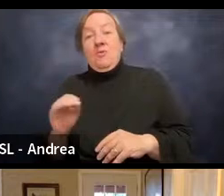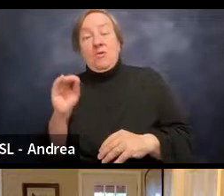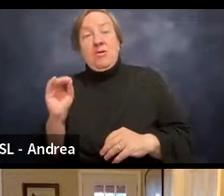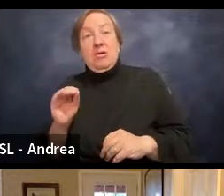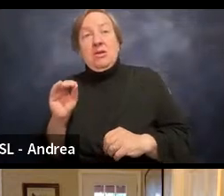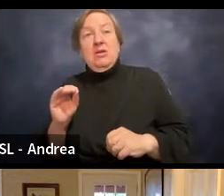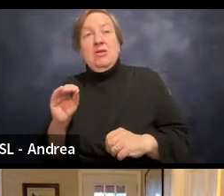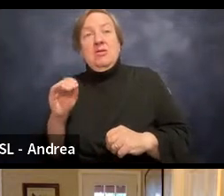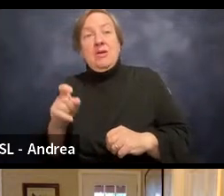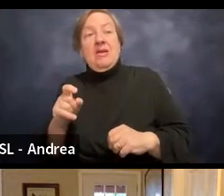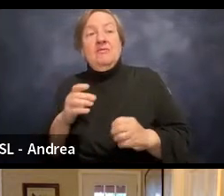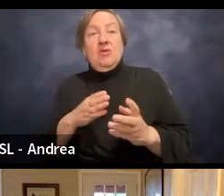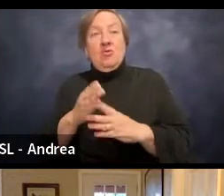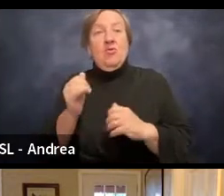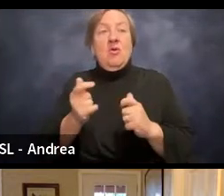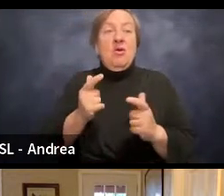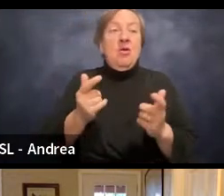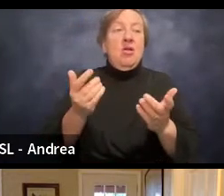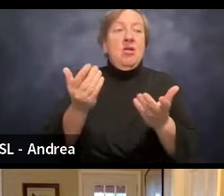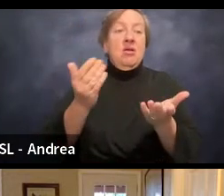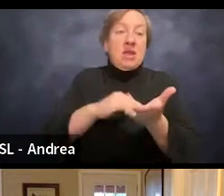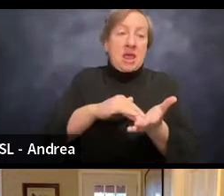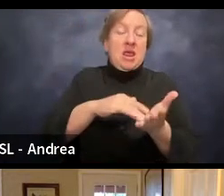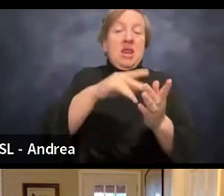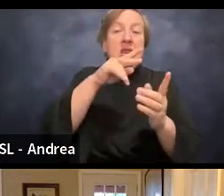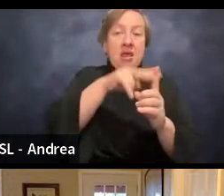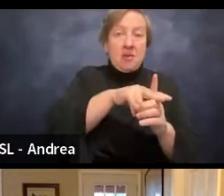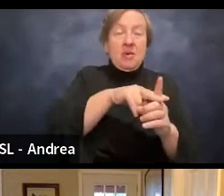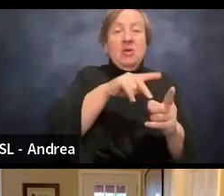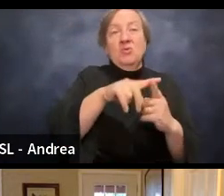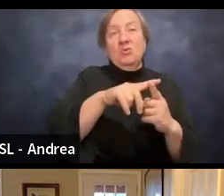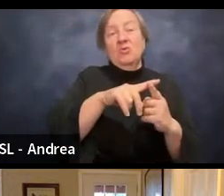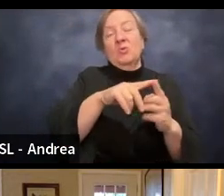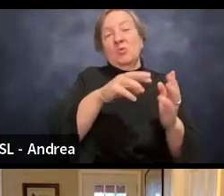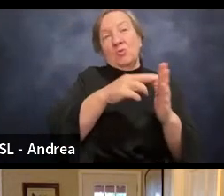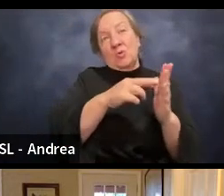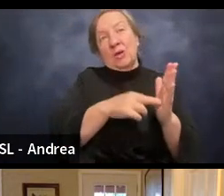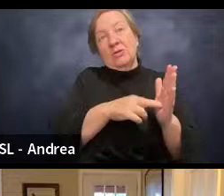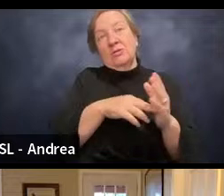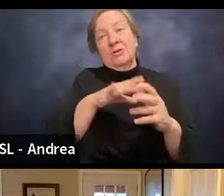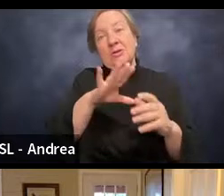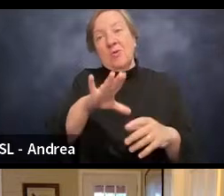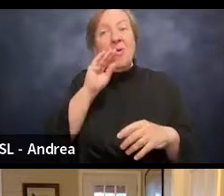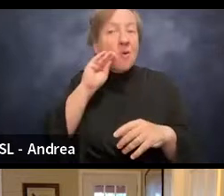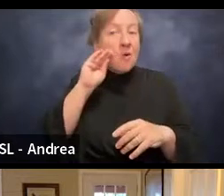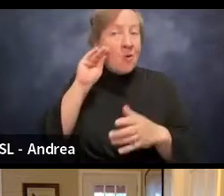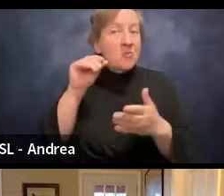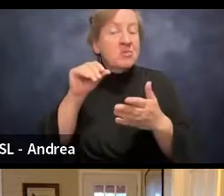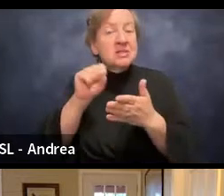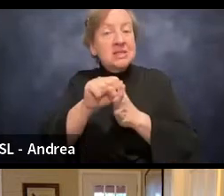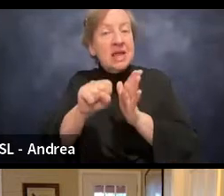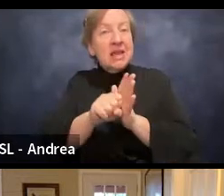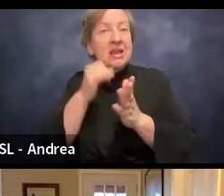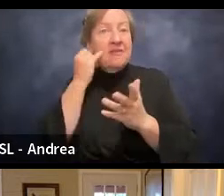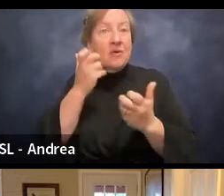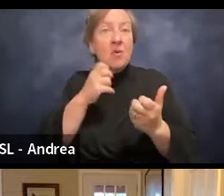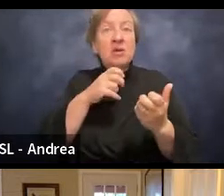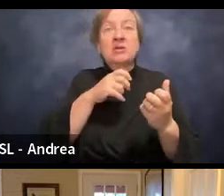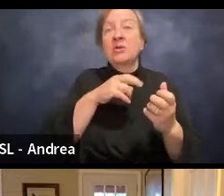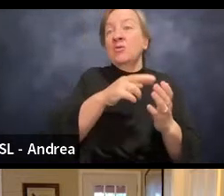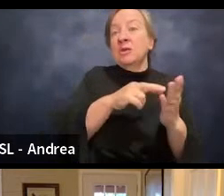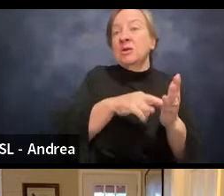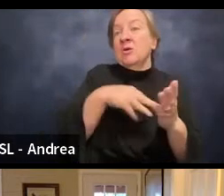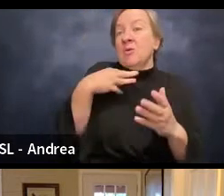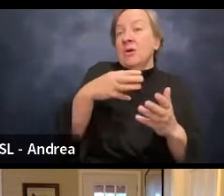you know, you have to go through all of that initial application process to be registered in what's referred to as your home state. Well, if I wanted to be registered also in Washington, I